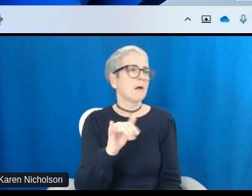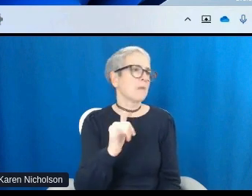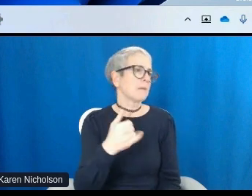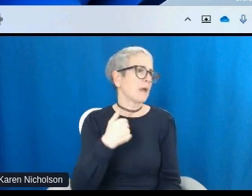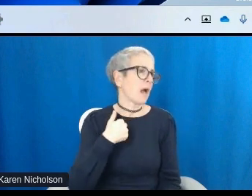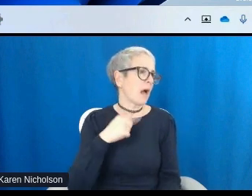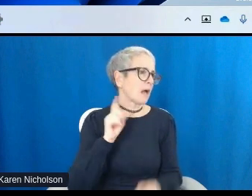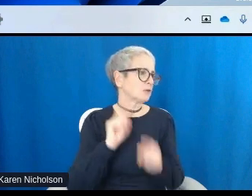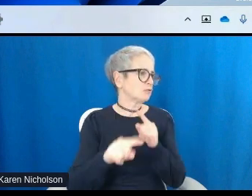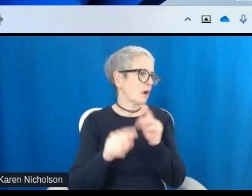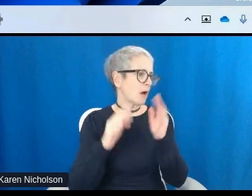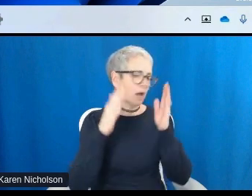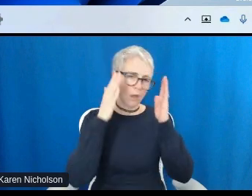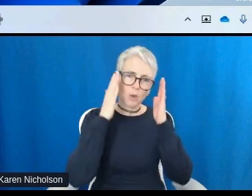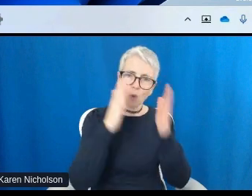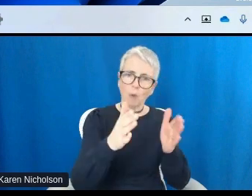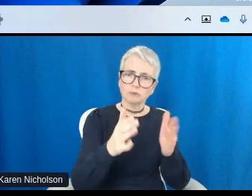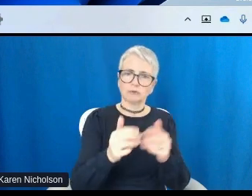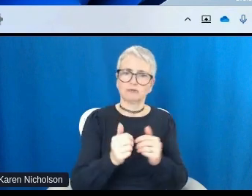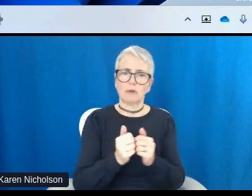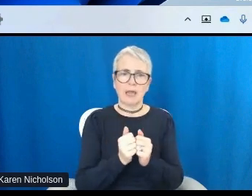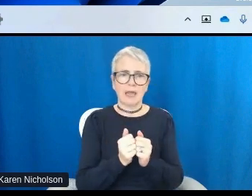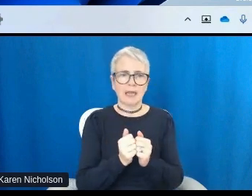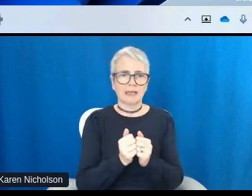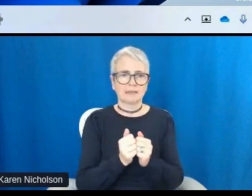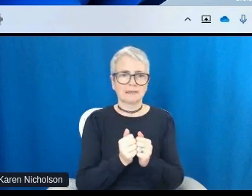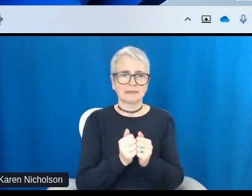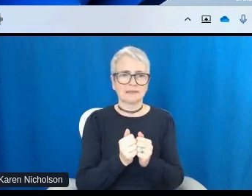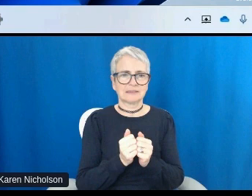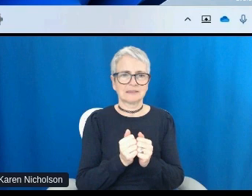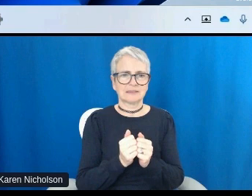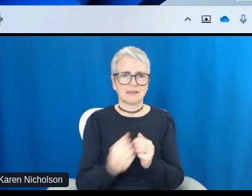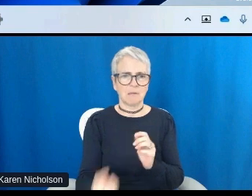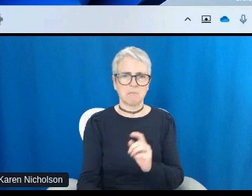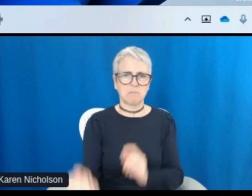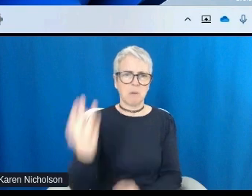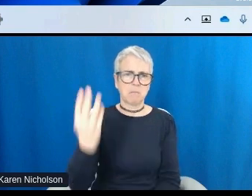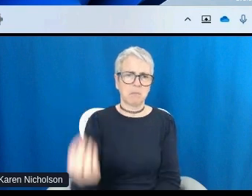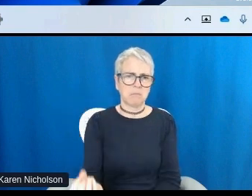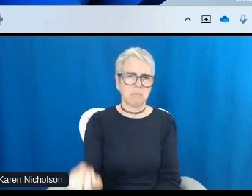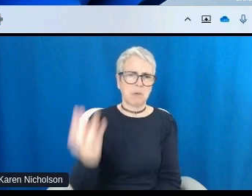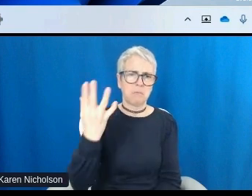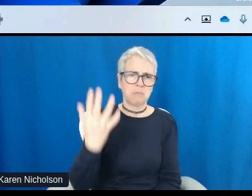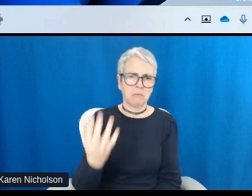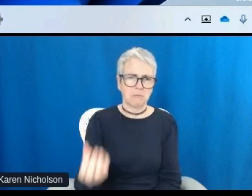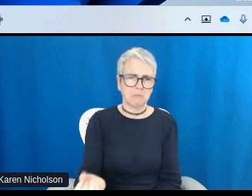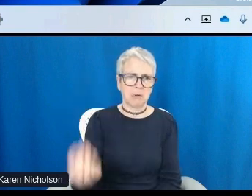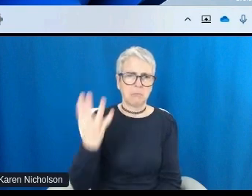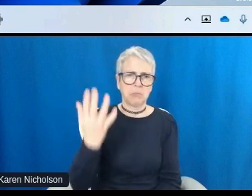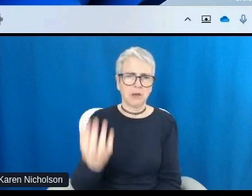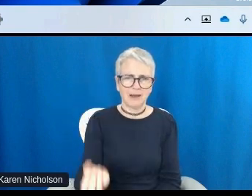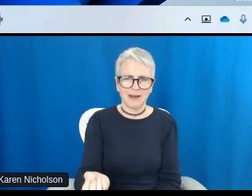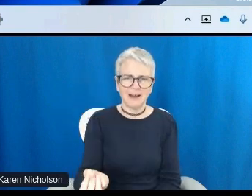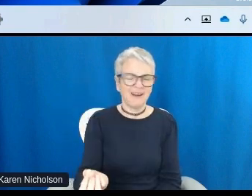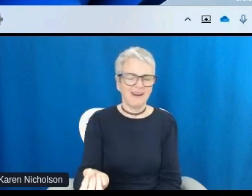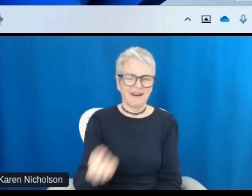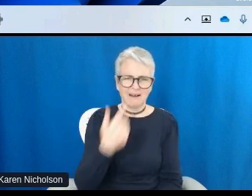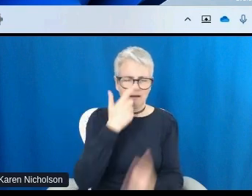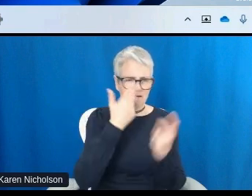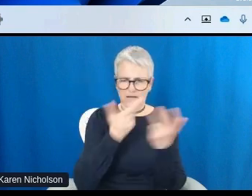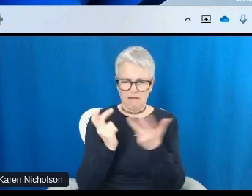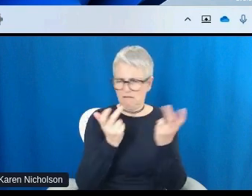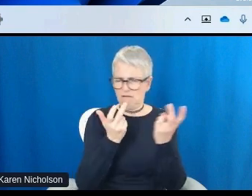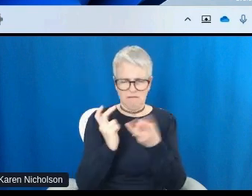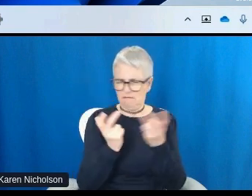something, all these little bubbles, these little kind of reminders that there are notifications waiting for me, those can be a distraction. Maybe you've got